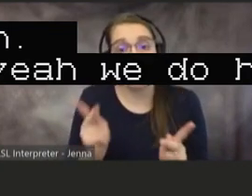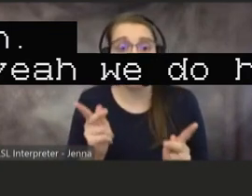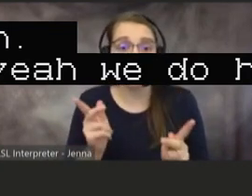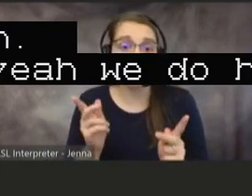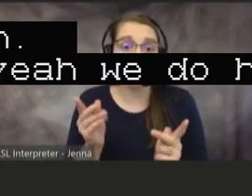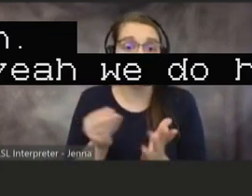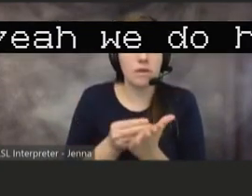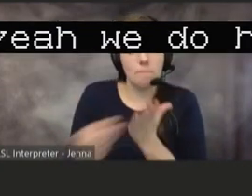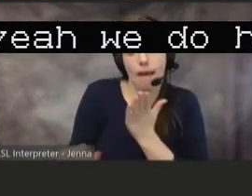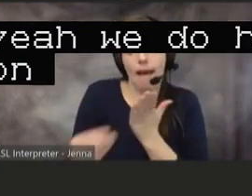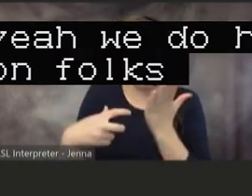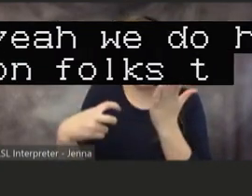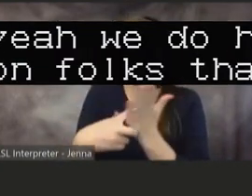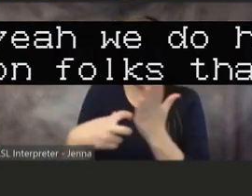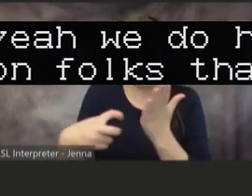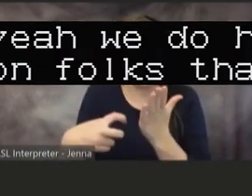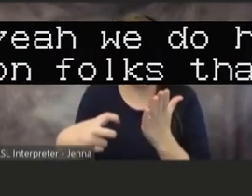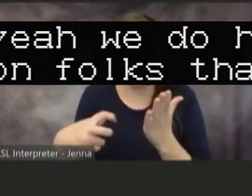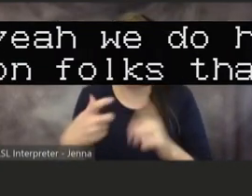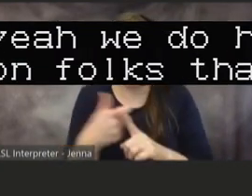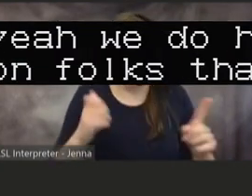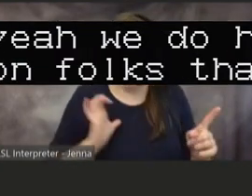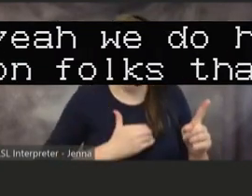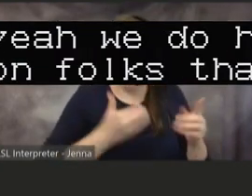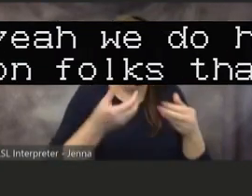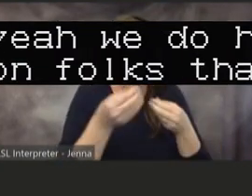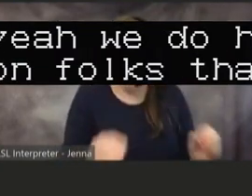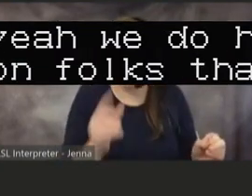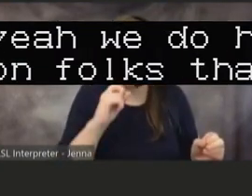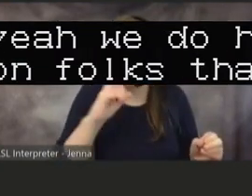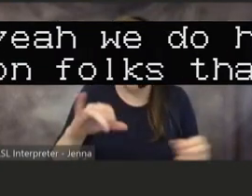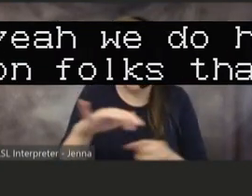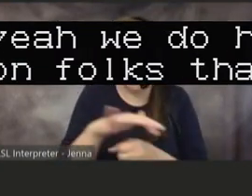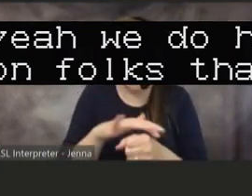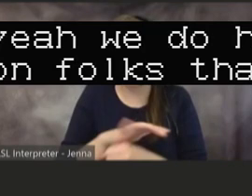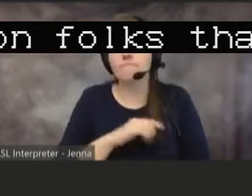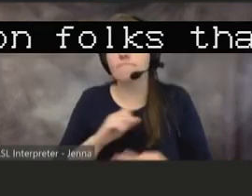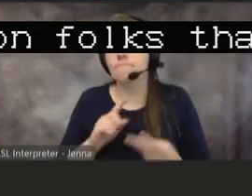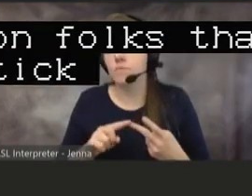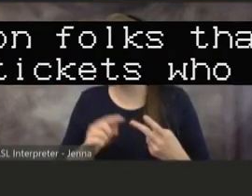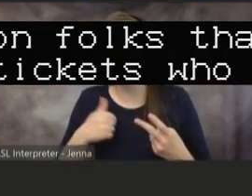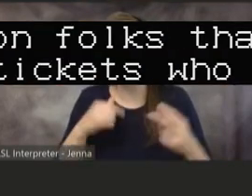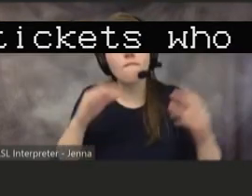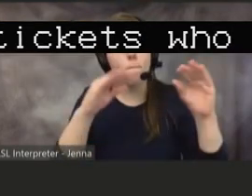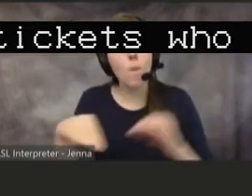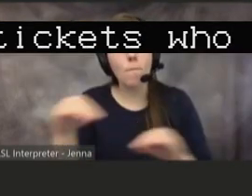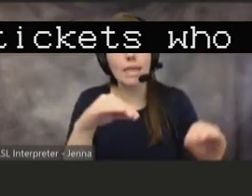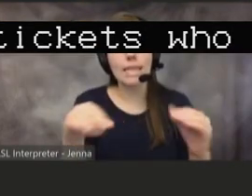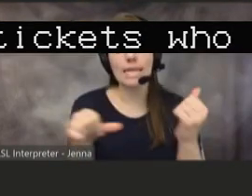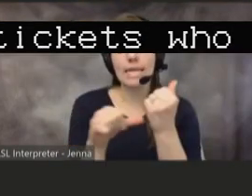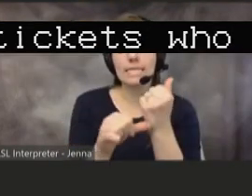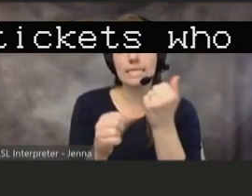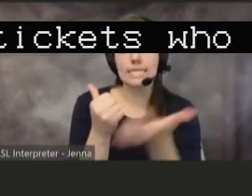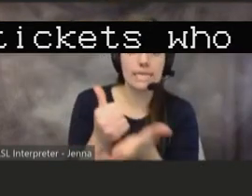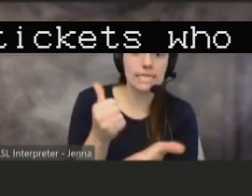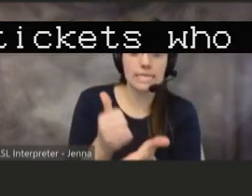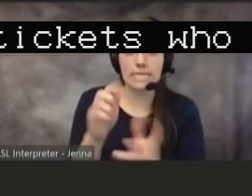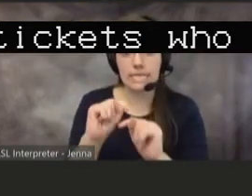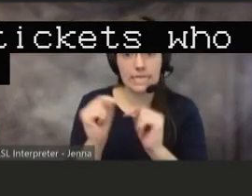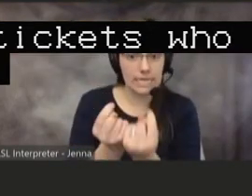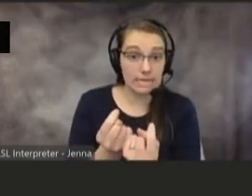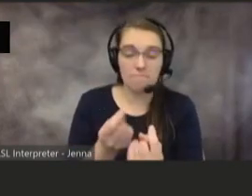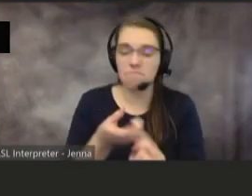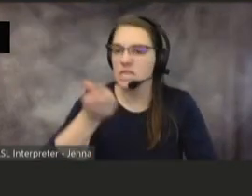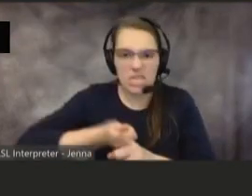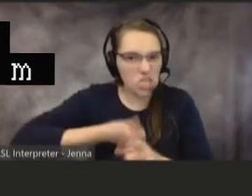particular tickets through our ticket office. We also have our mobility assistance team at every single game, as well as our assistive